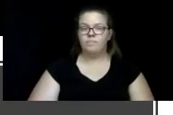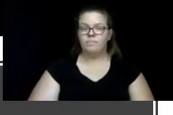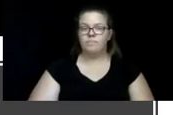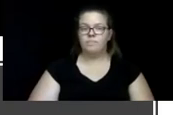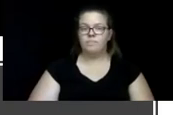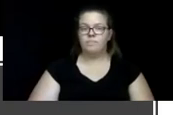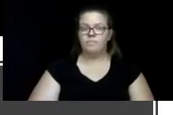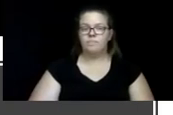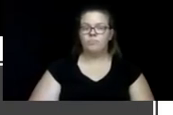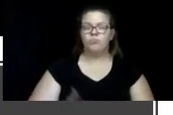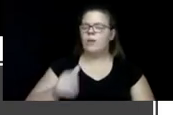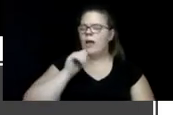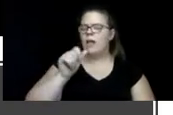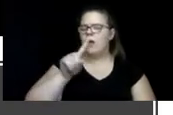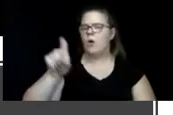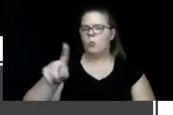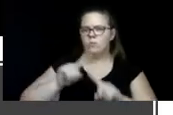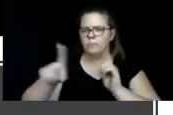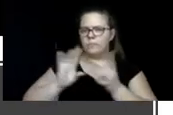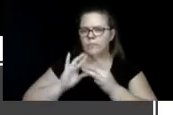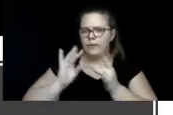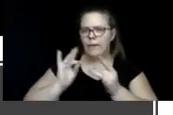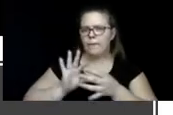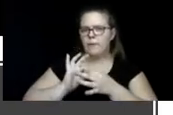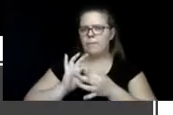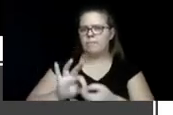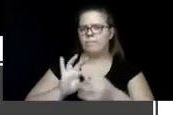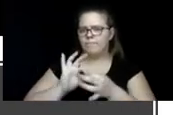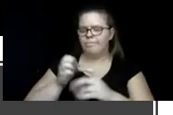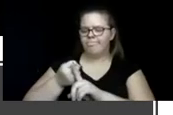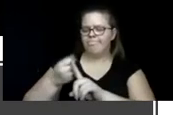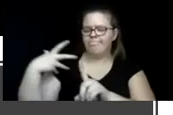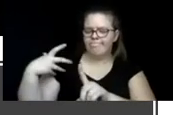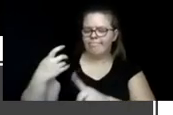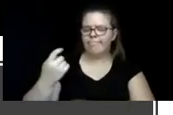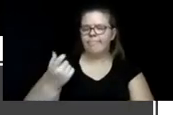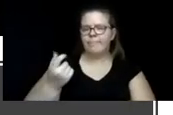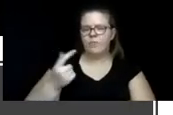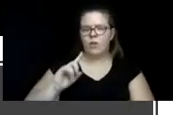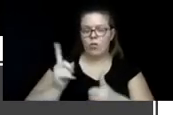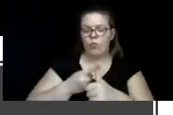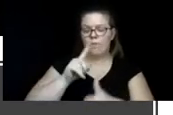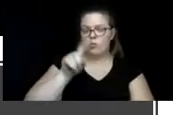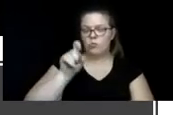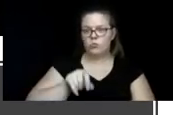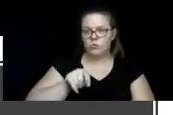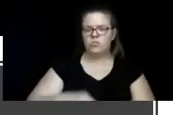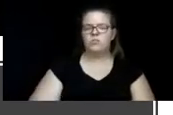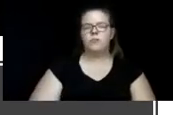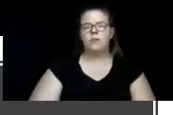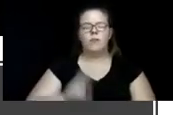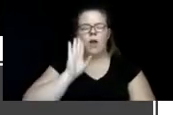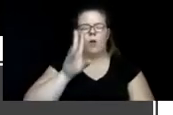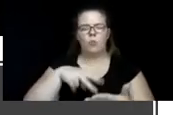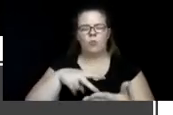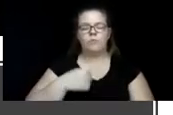So not a question, but a comment to Okay. expand a little bit on the first question, and I'll read it. It says, "Hi,